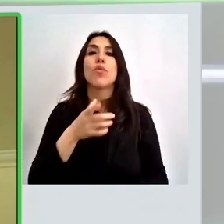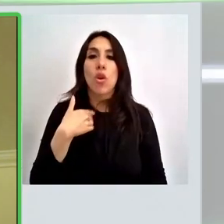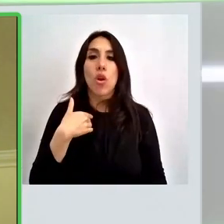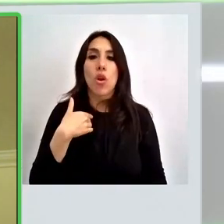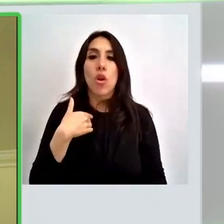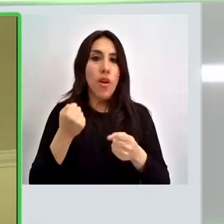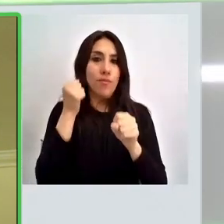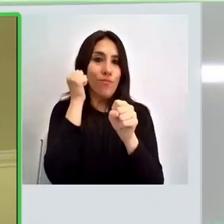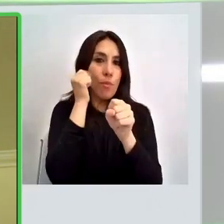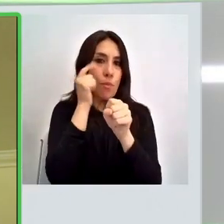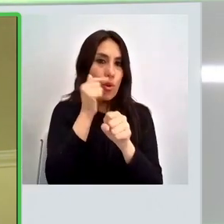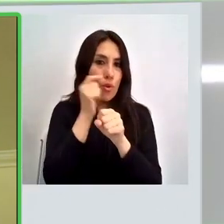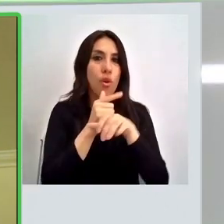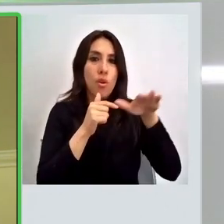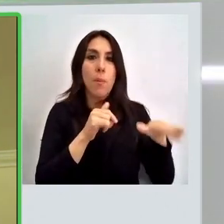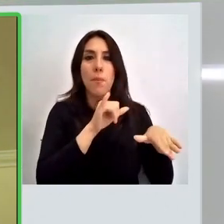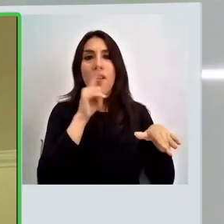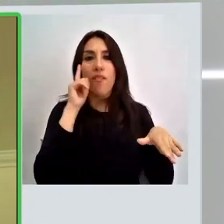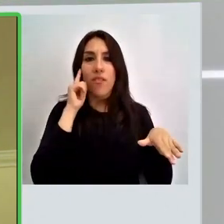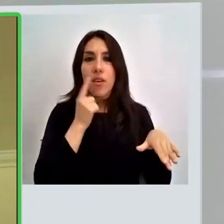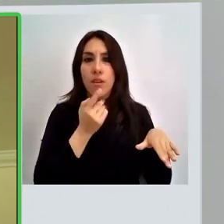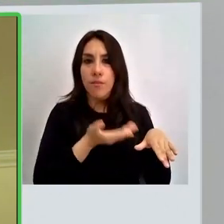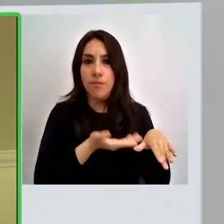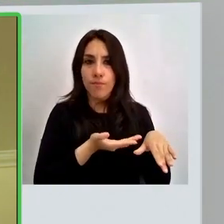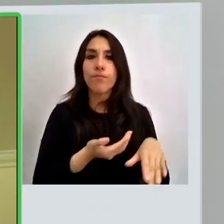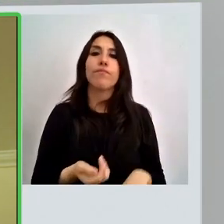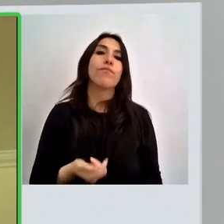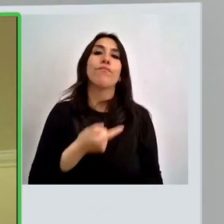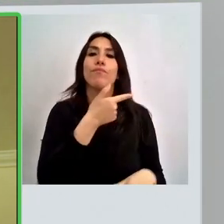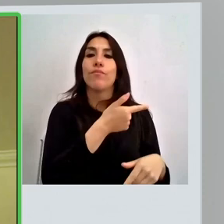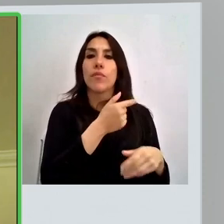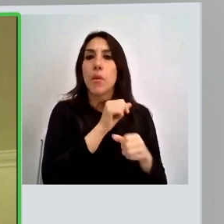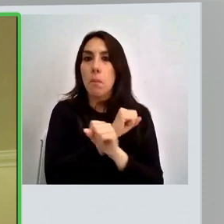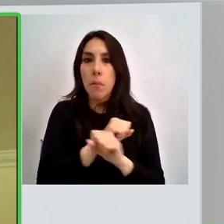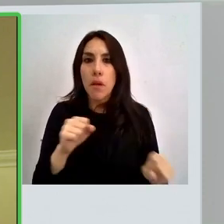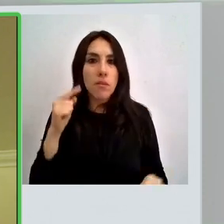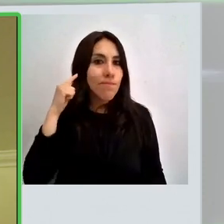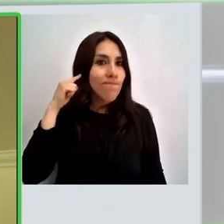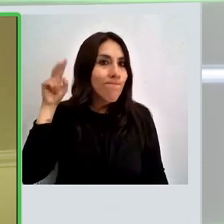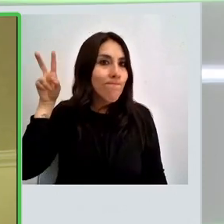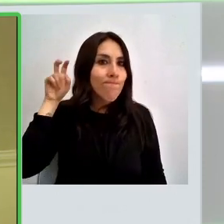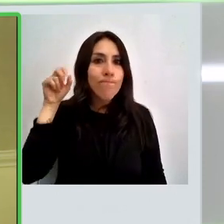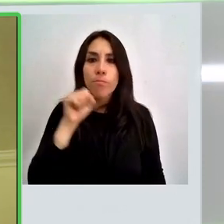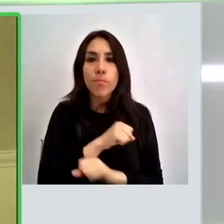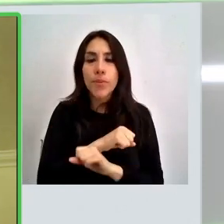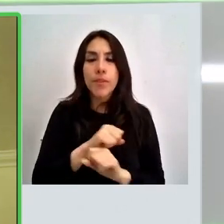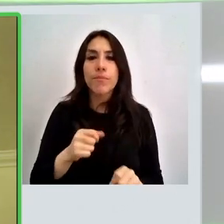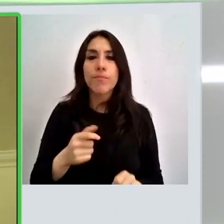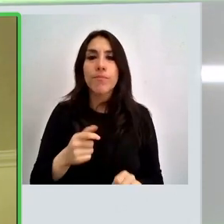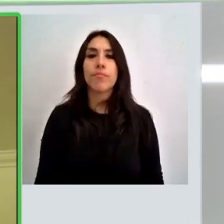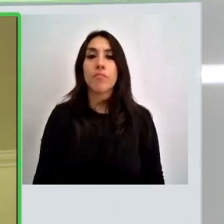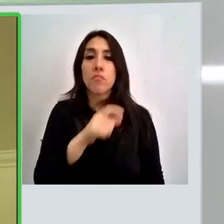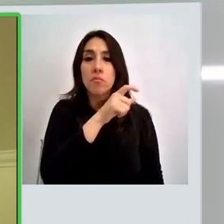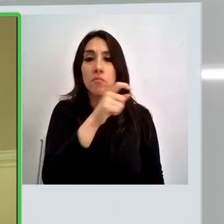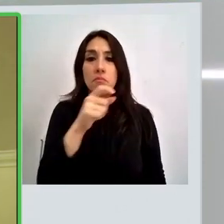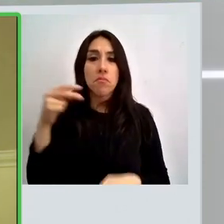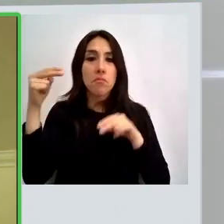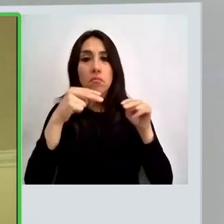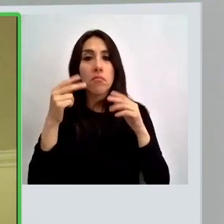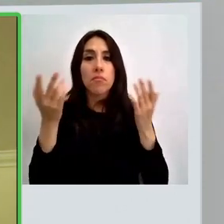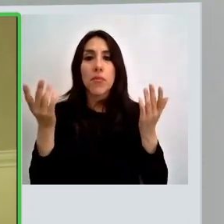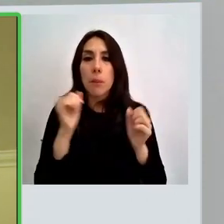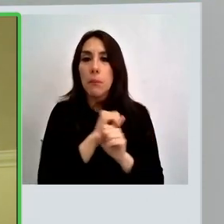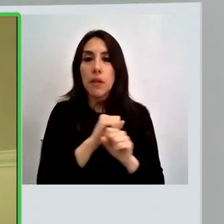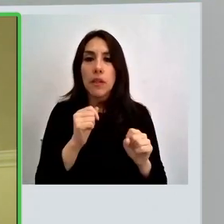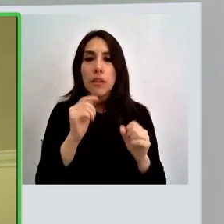hear. He couldn't study the courses he wanted to study in school. He